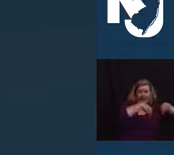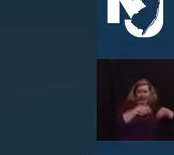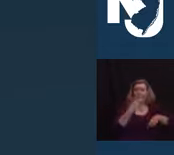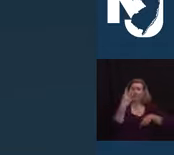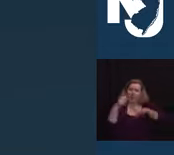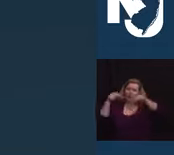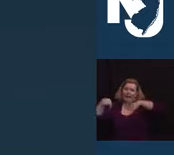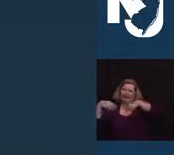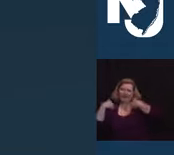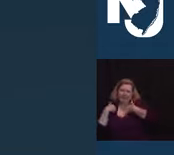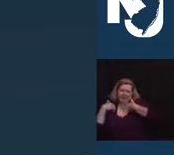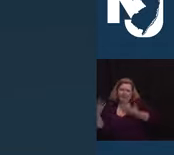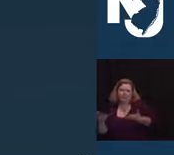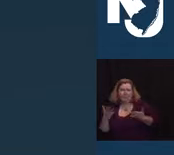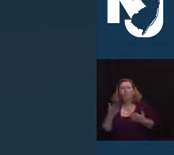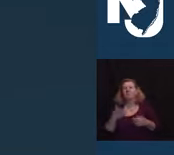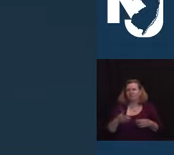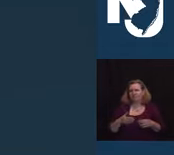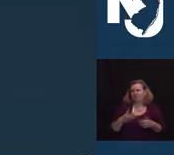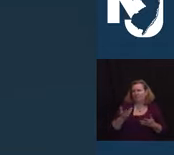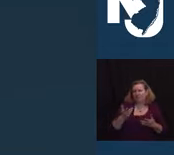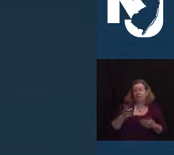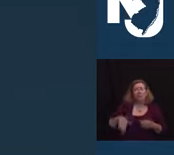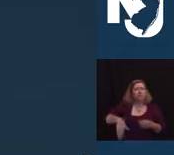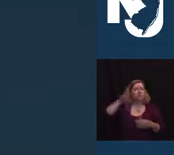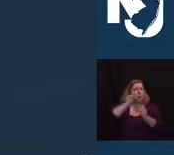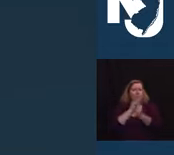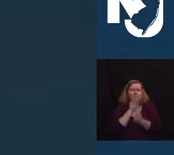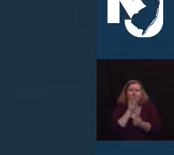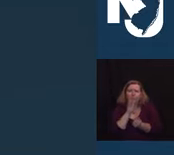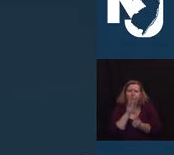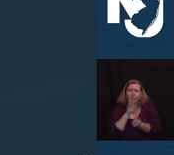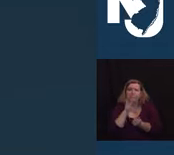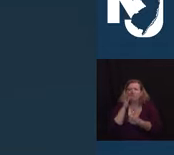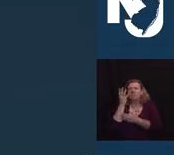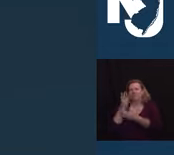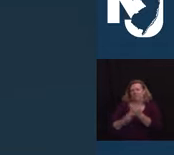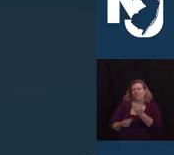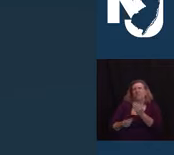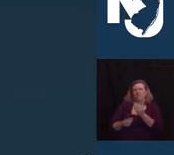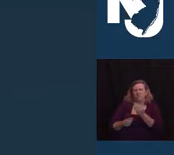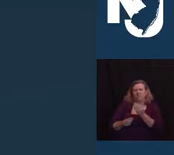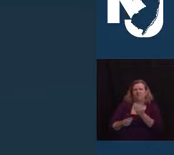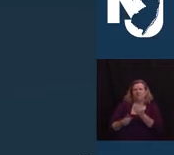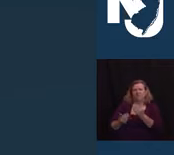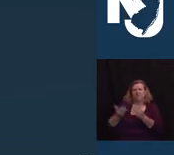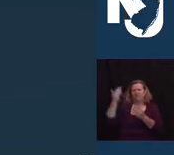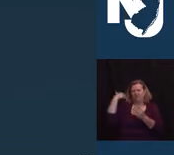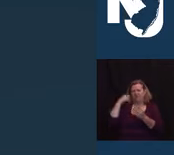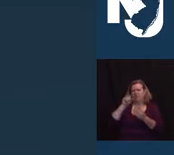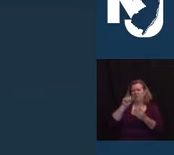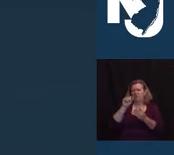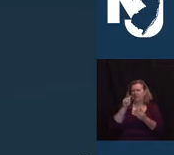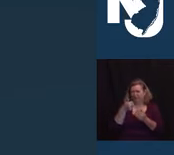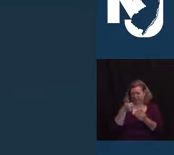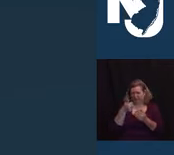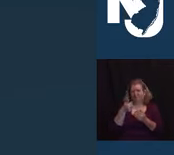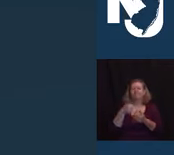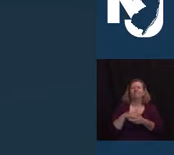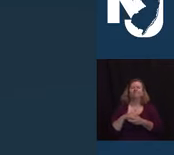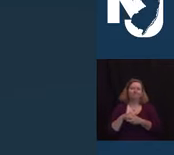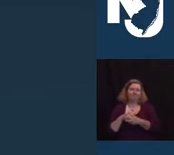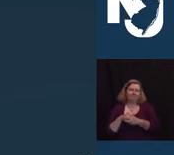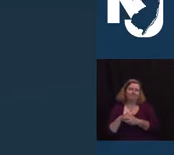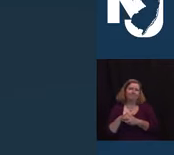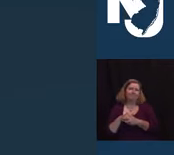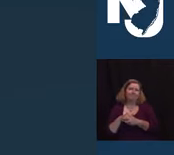and reunited with her mom, Ann Claire, who predeceased her in 2010, having a fairly straight-up